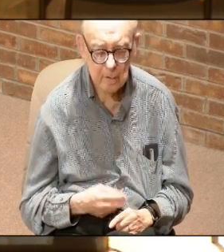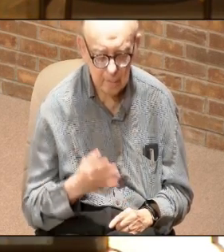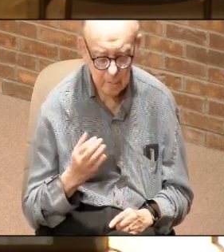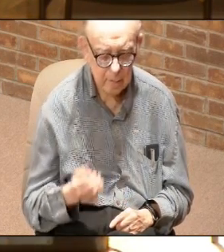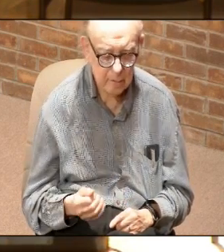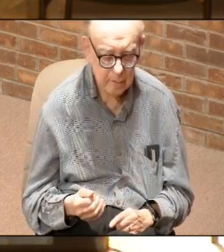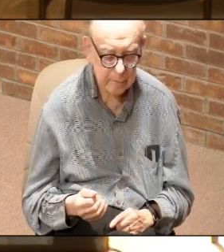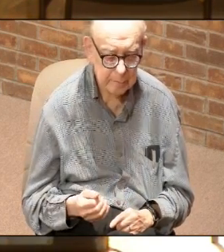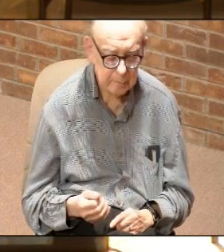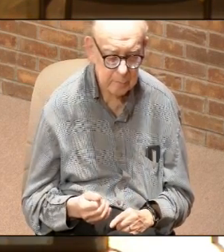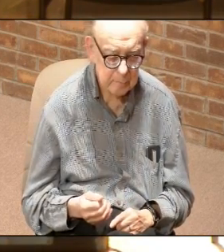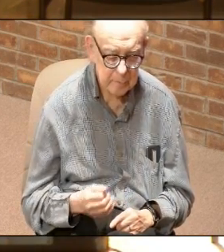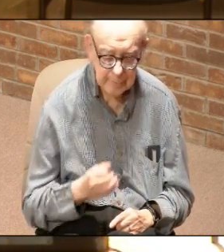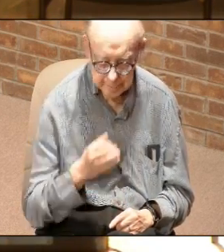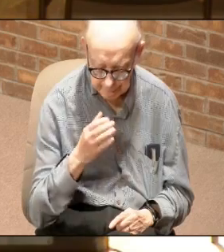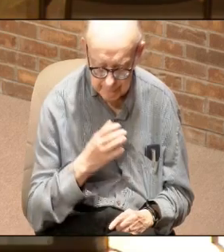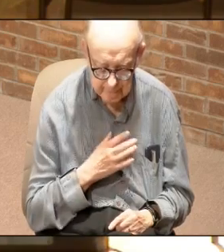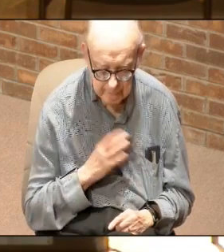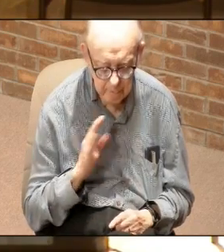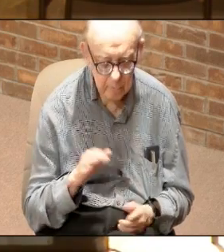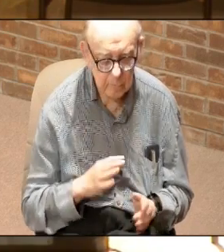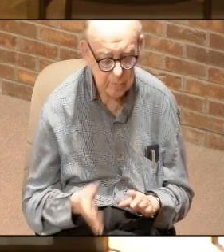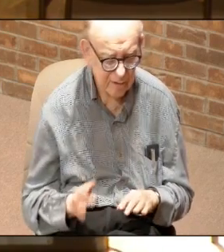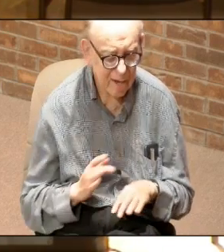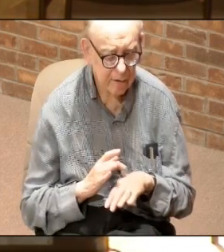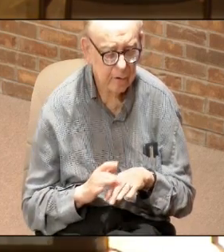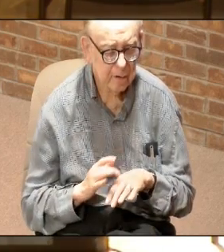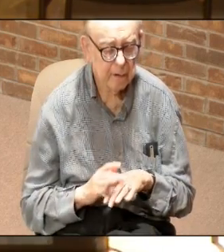Because she had always thought that she was going to die early